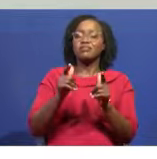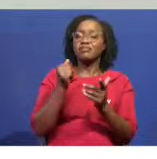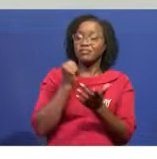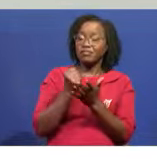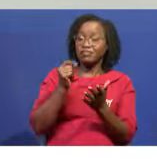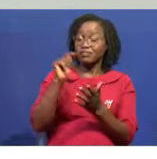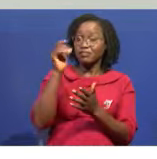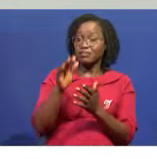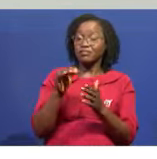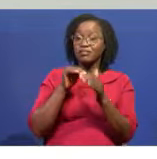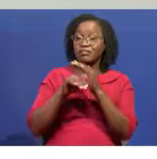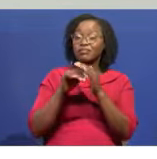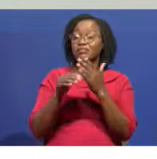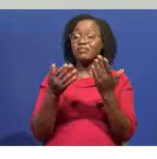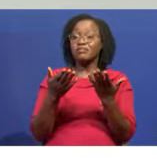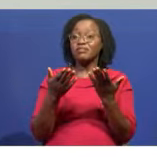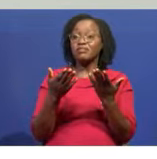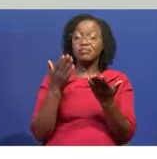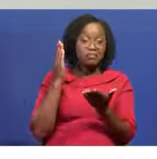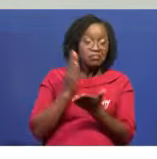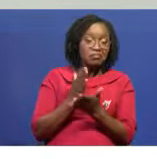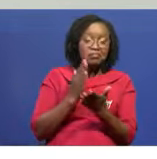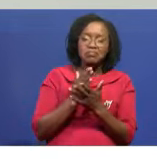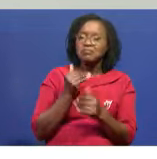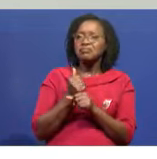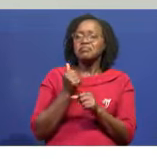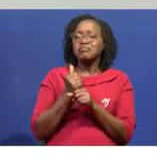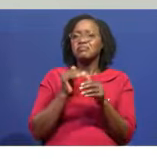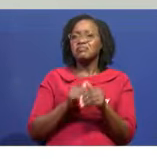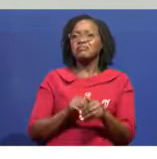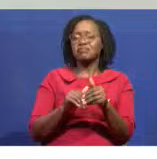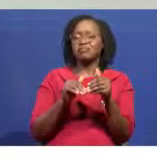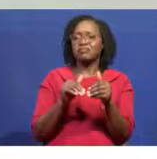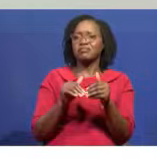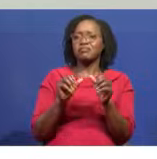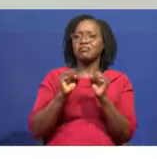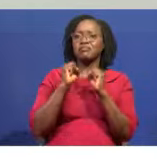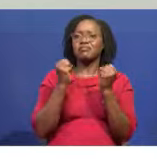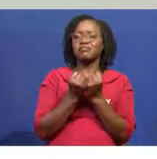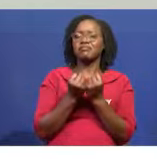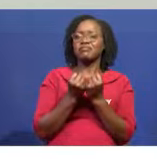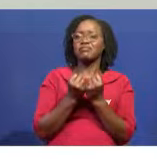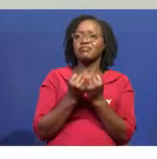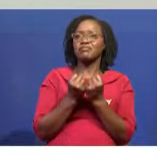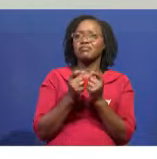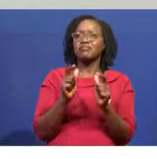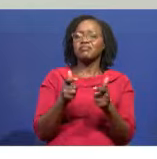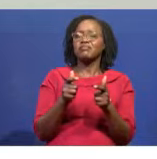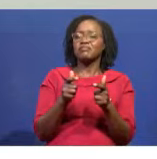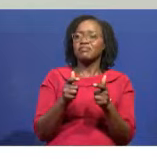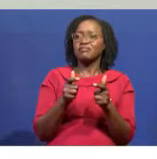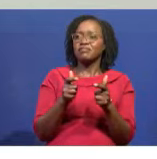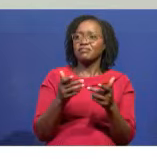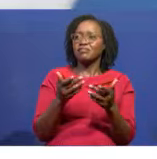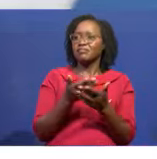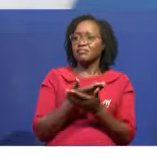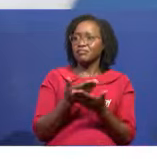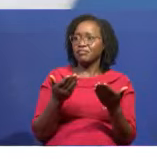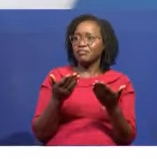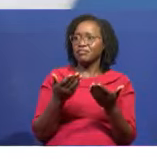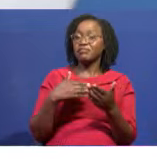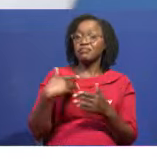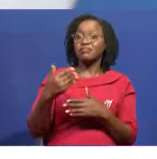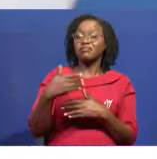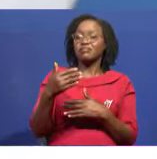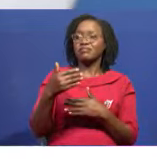those information? Actually, we do. We do. If you followed our social media platforms, which is where we